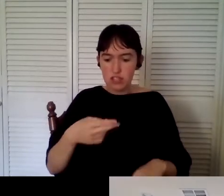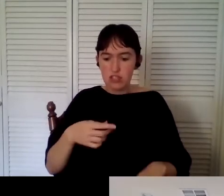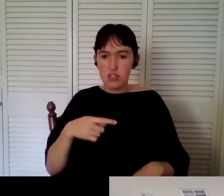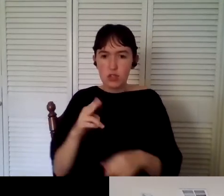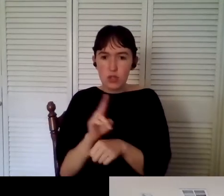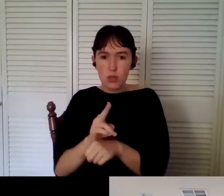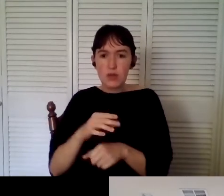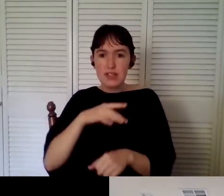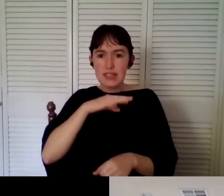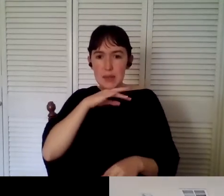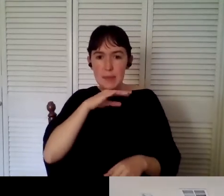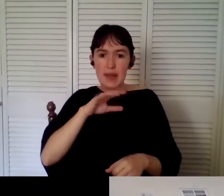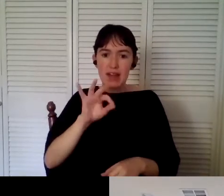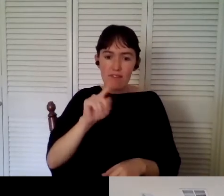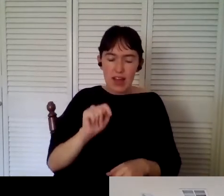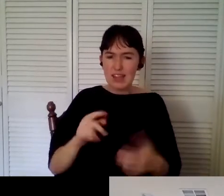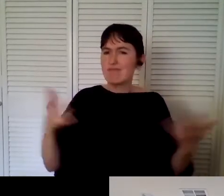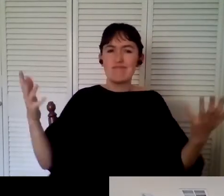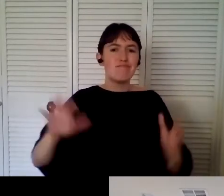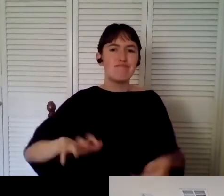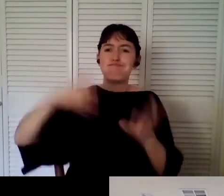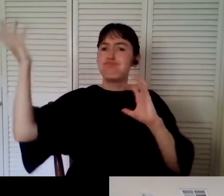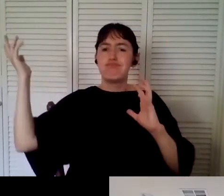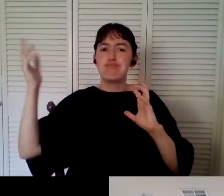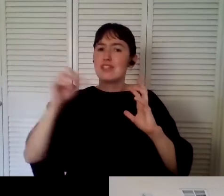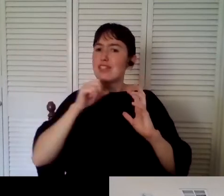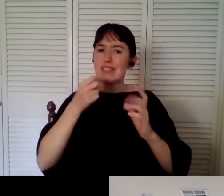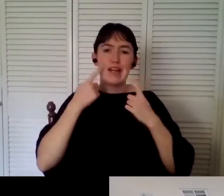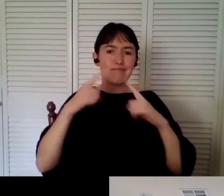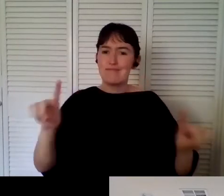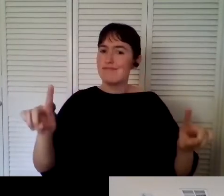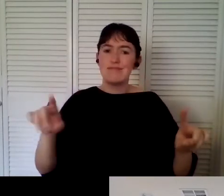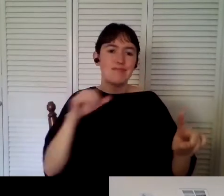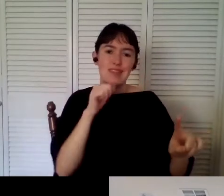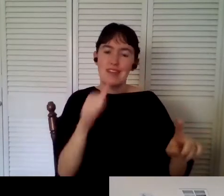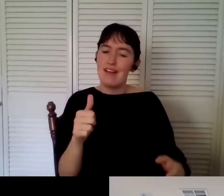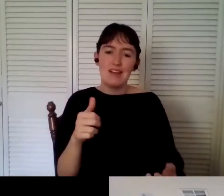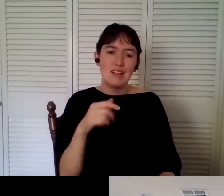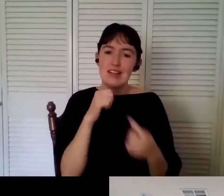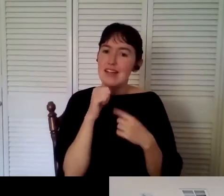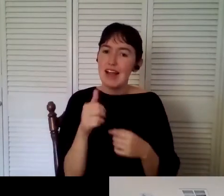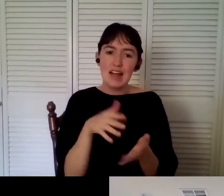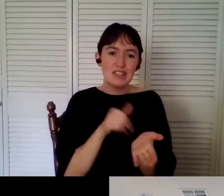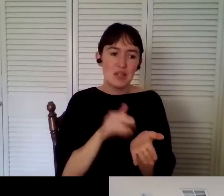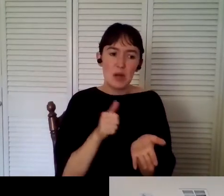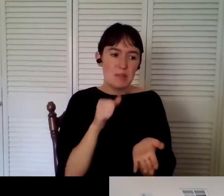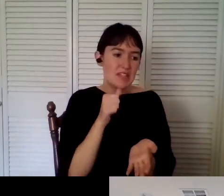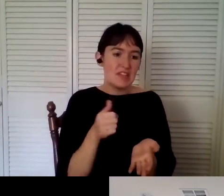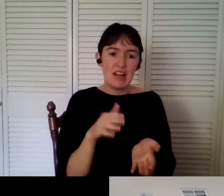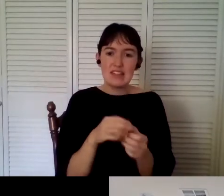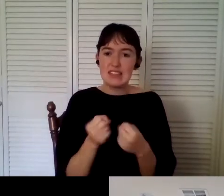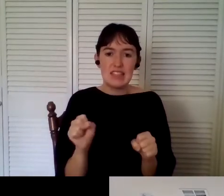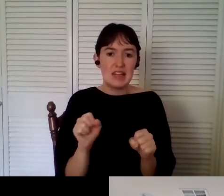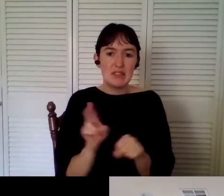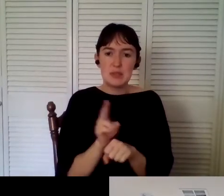It was a disaster. It was a disaster. I couldn't, like, what we ended up with was not even remotely soap. Like, I don't even think would be safe to put on human skin. It was such a